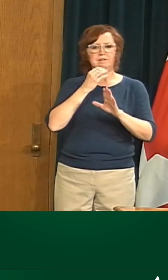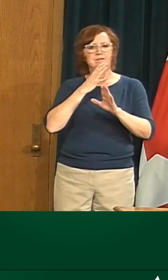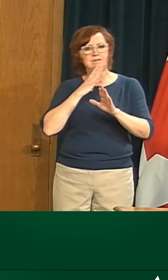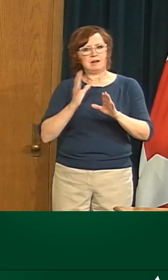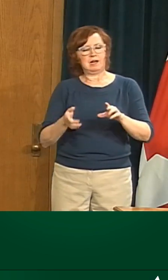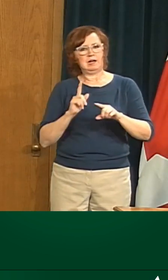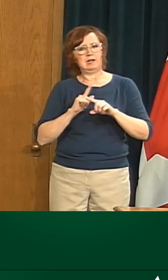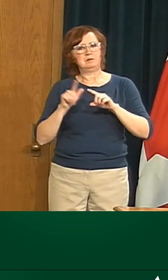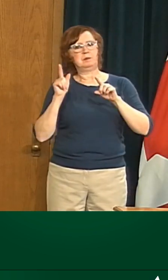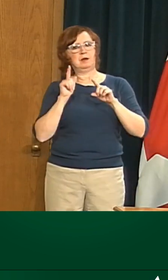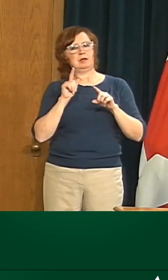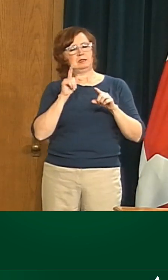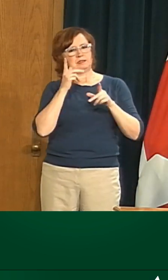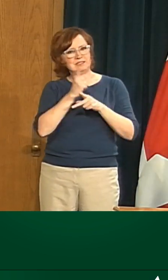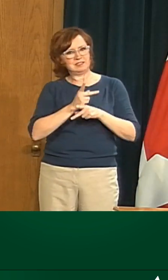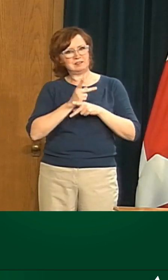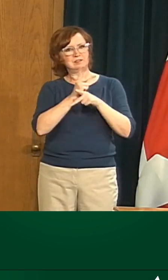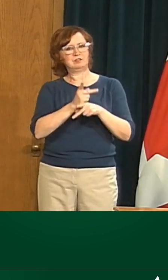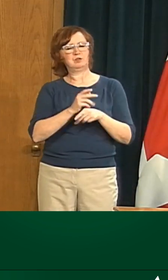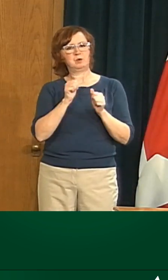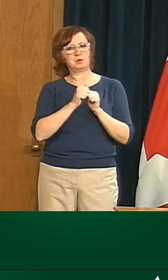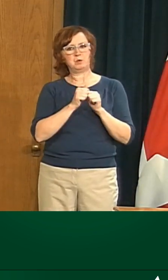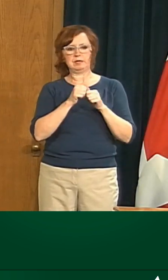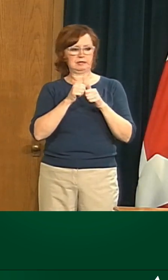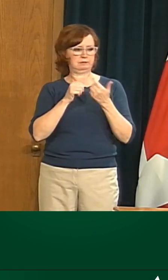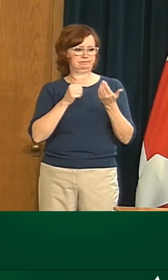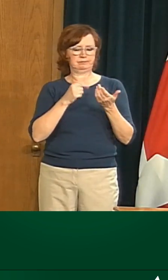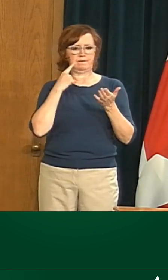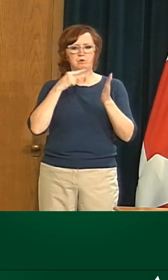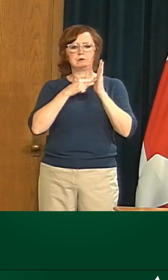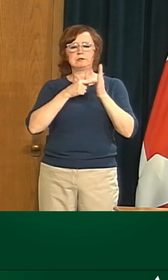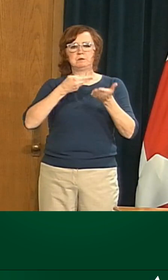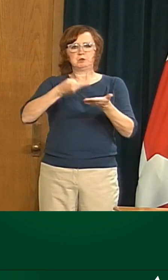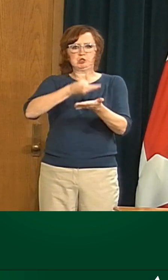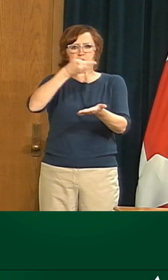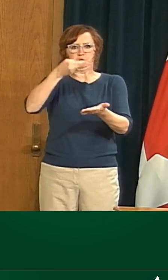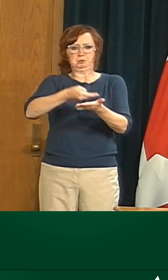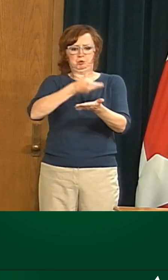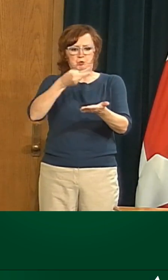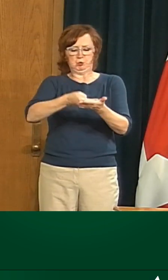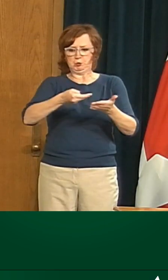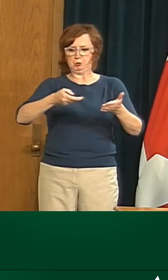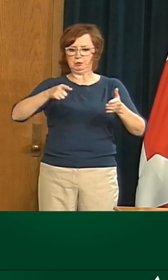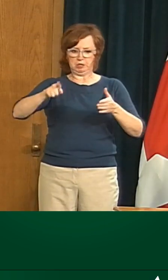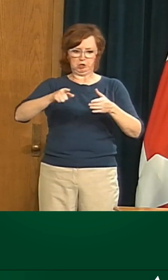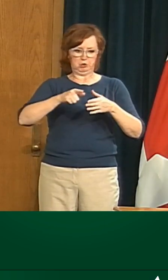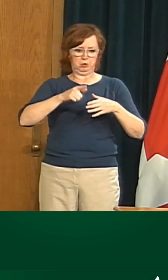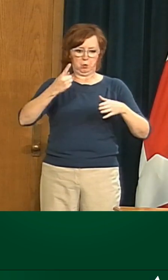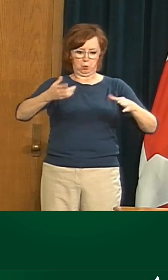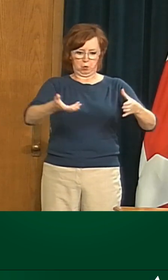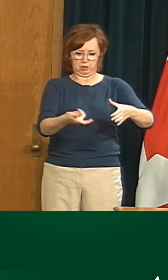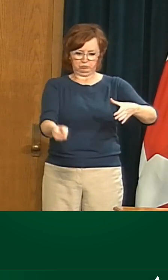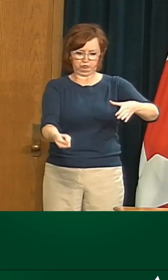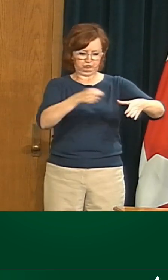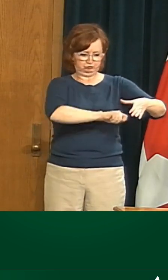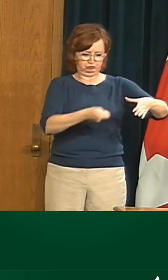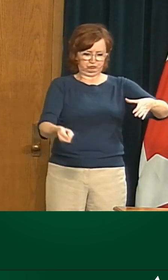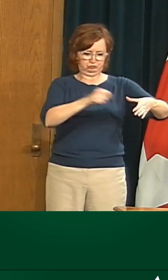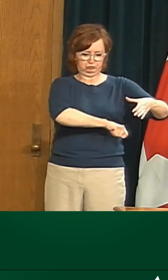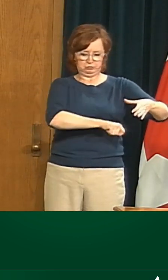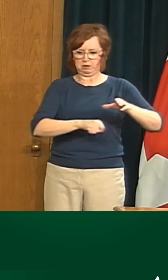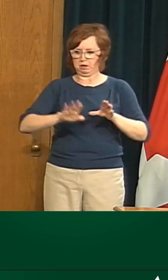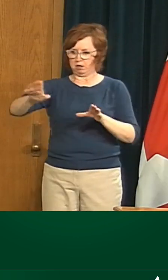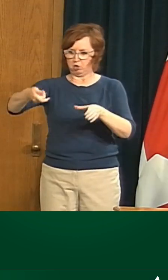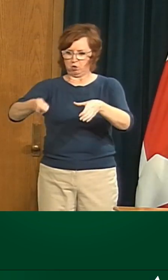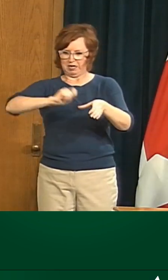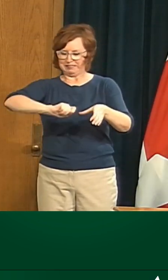whether it's recreational or sharing food, transmission has happened. So as long as people are comfortable